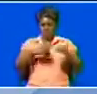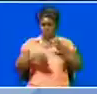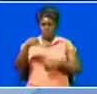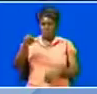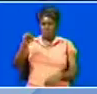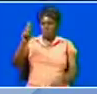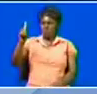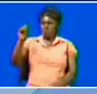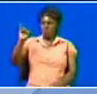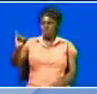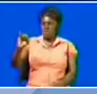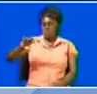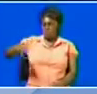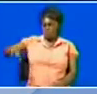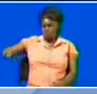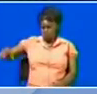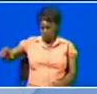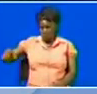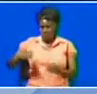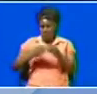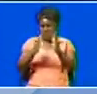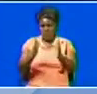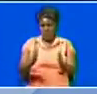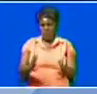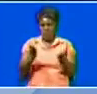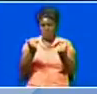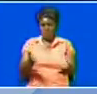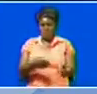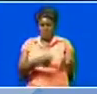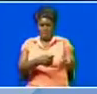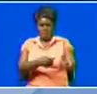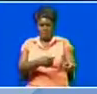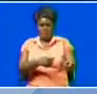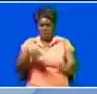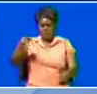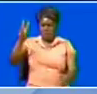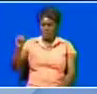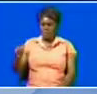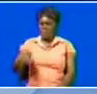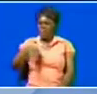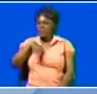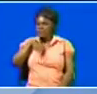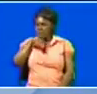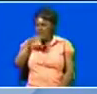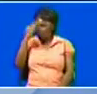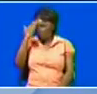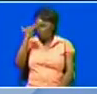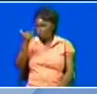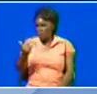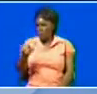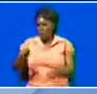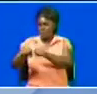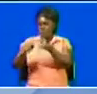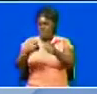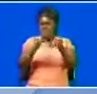Sudi's Kapseret constituency, where leaders in attendance attacked former Premier Raila Odinga for rocking